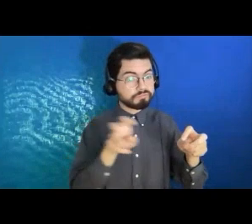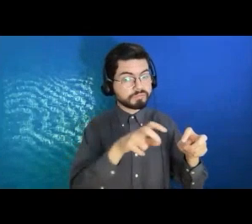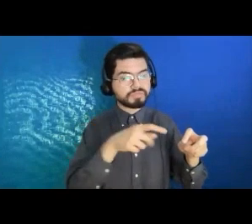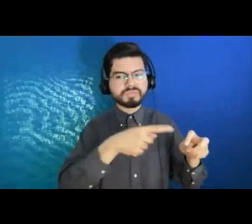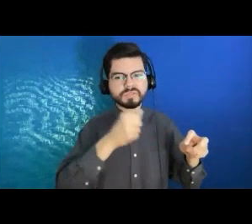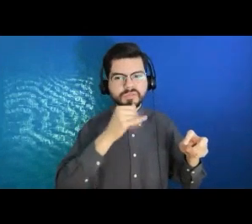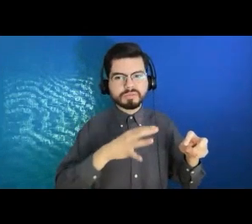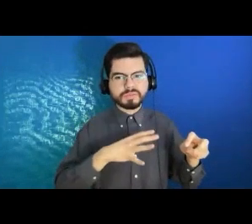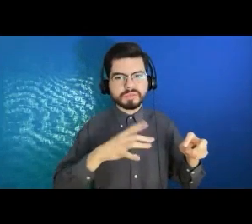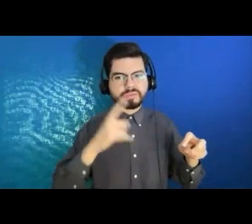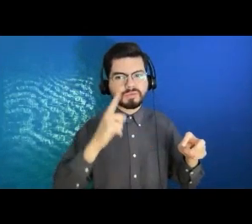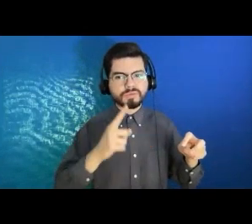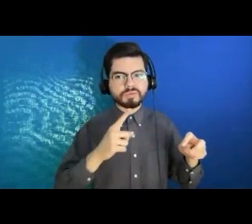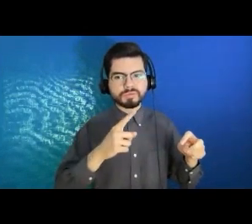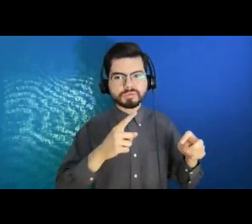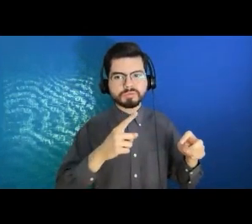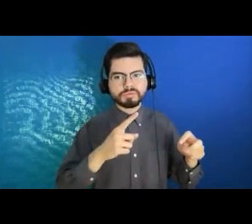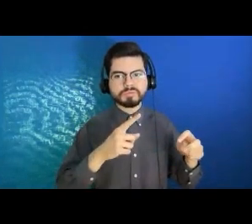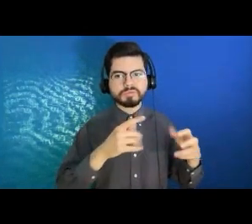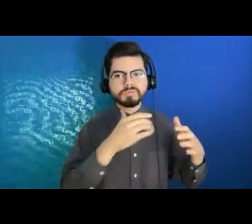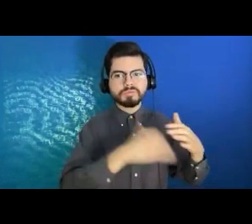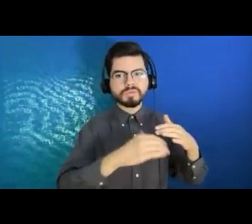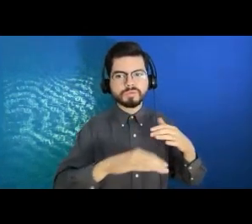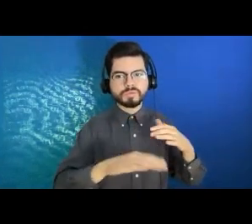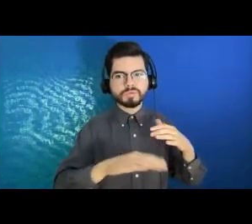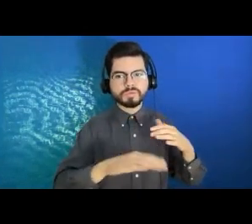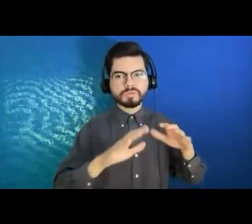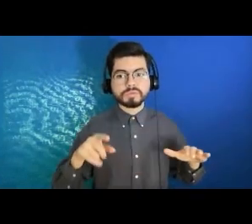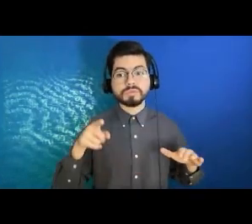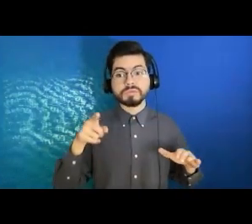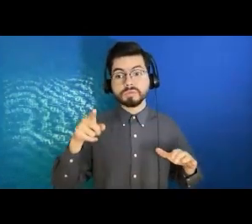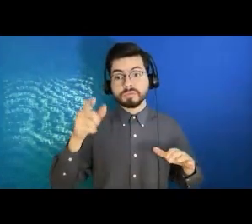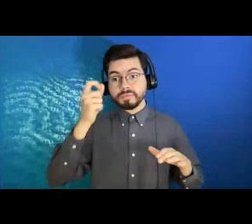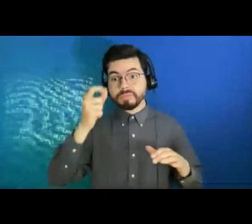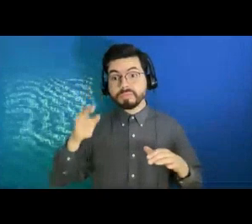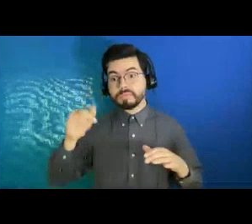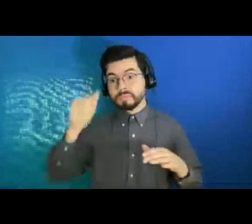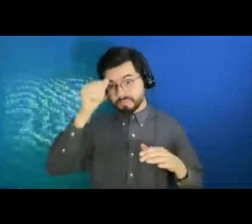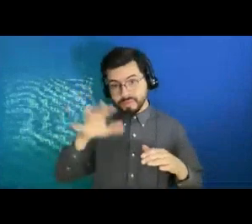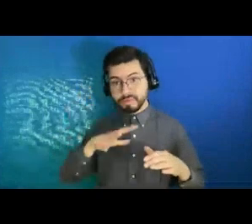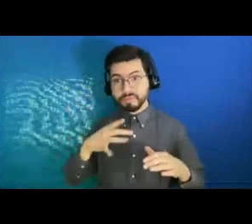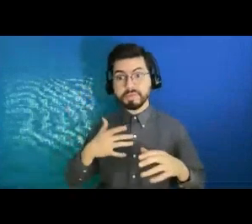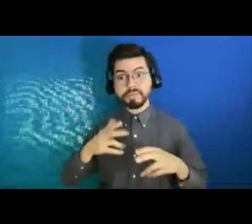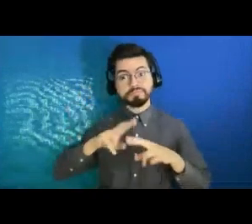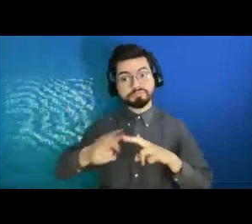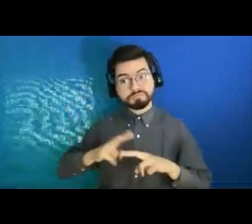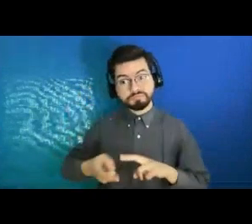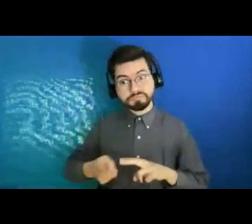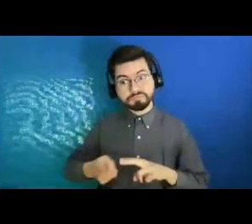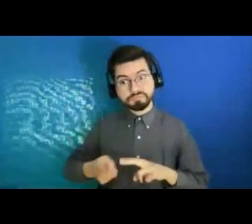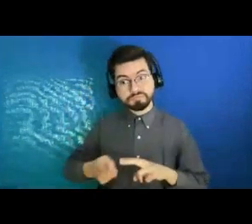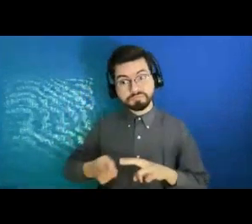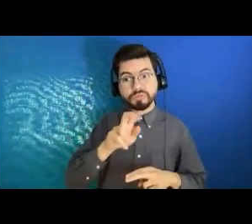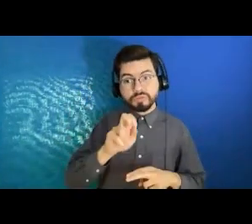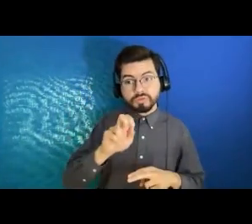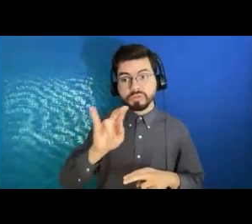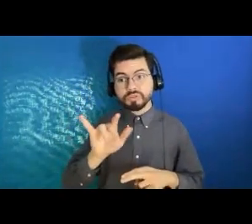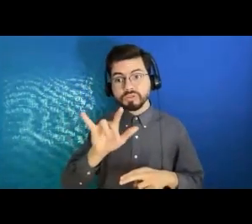of weight well into June and mid-July. So they need that fat later in the spring when they